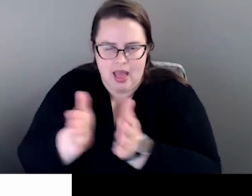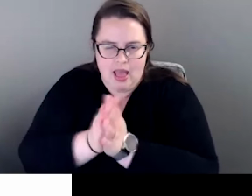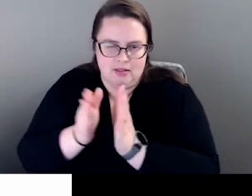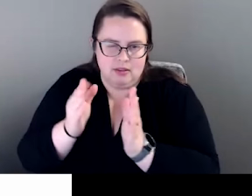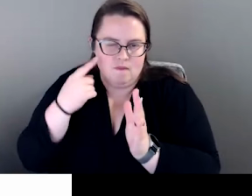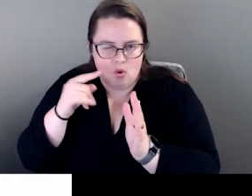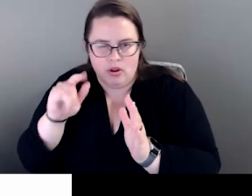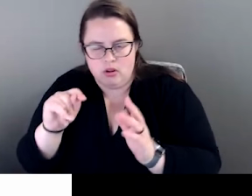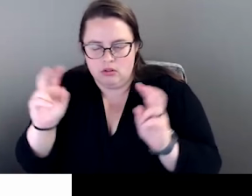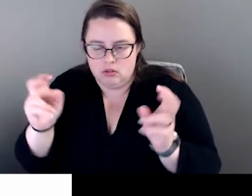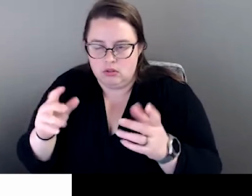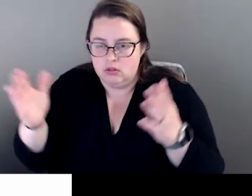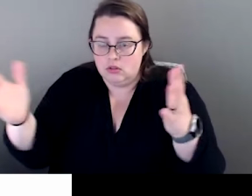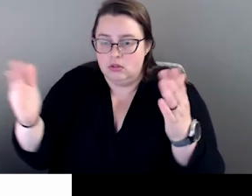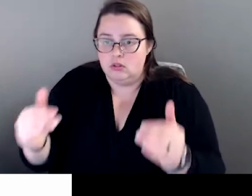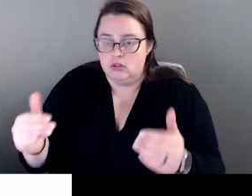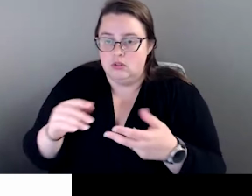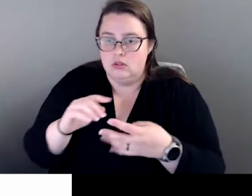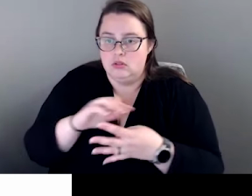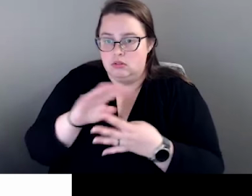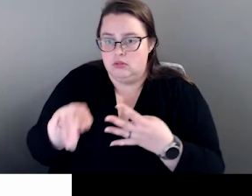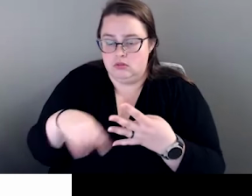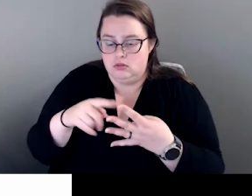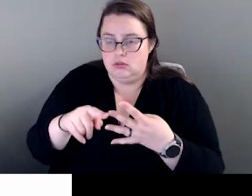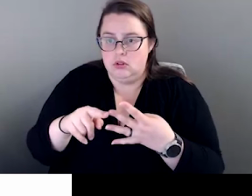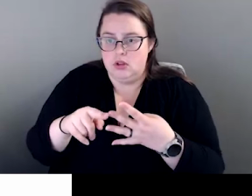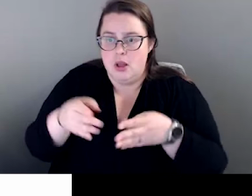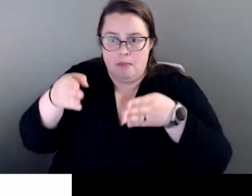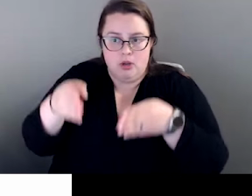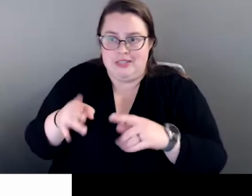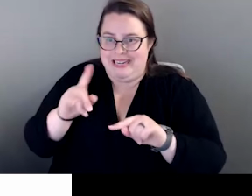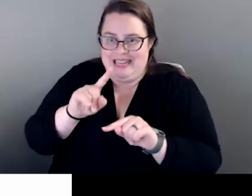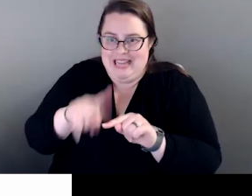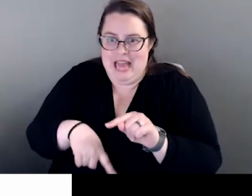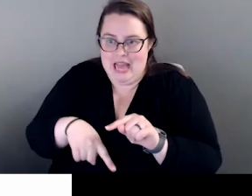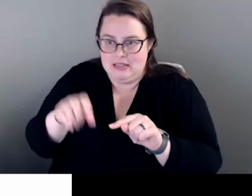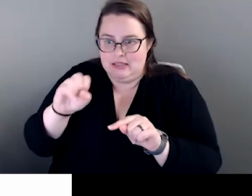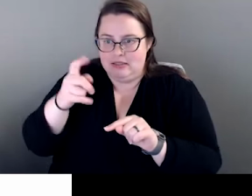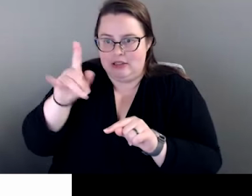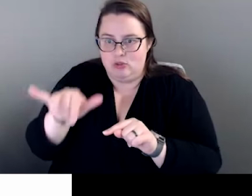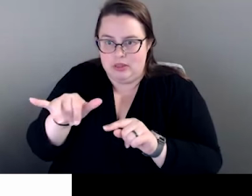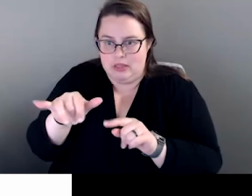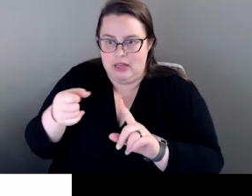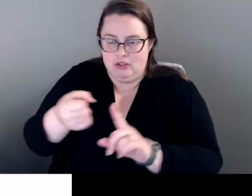And then the next is a person cannot sexually assault their partner or spouse.